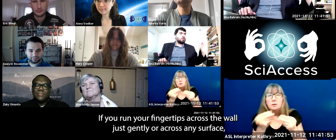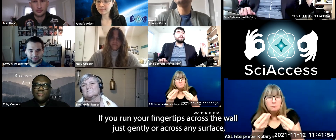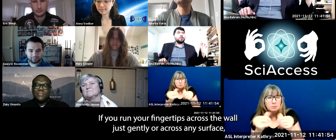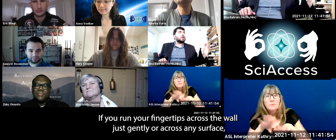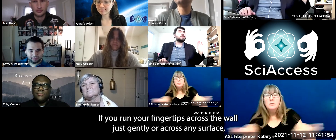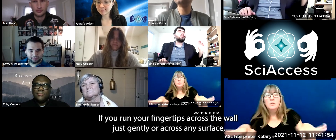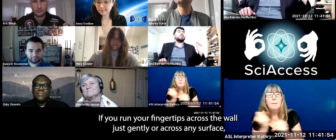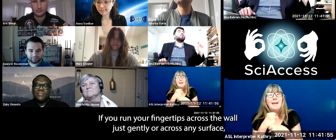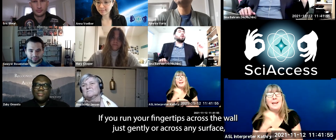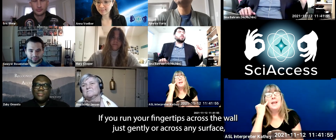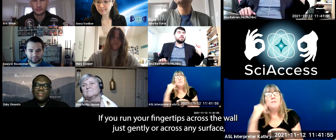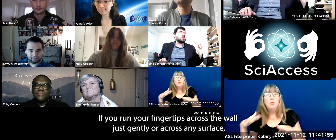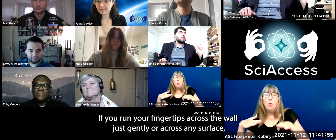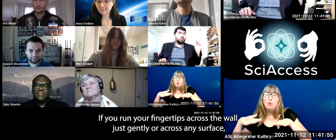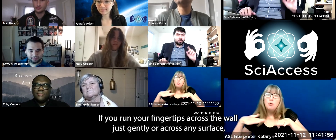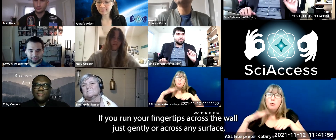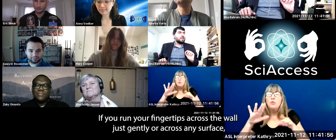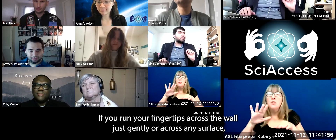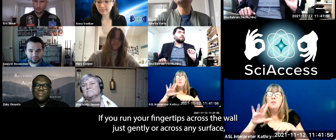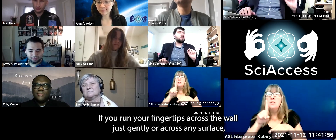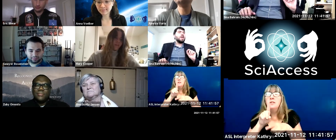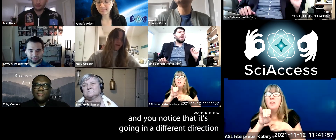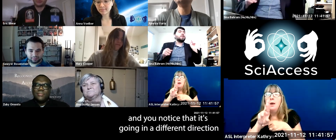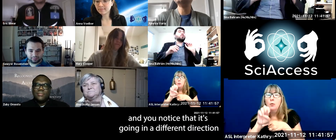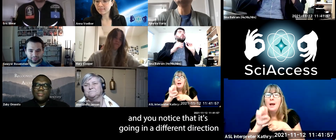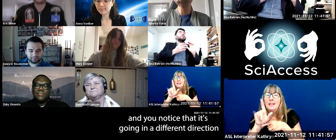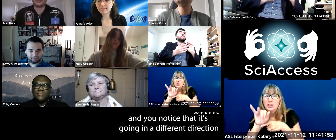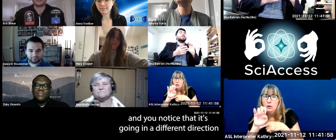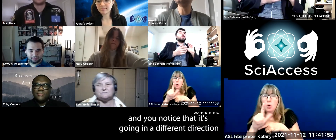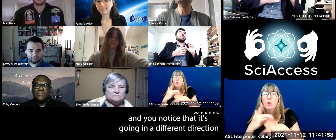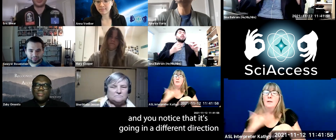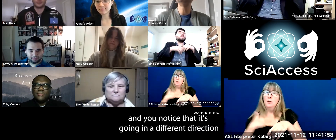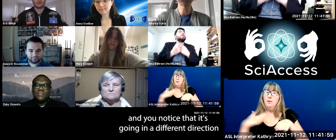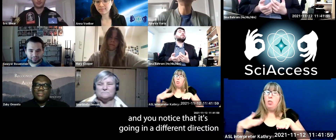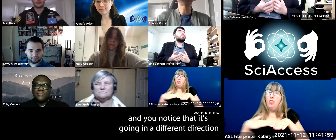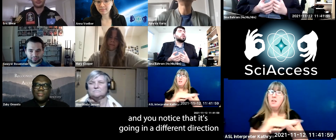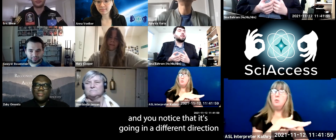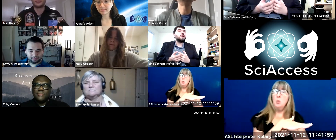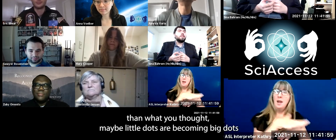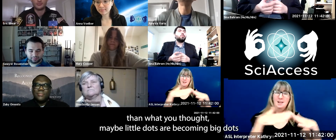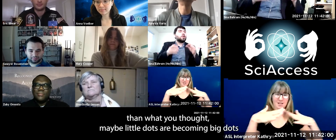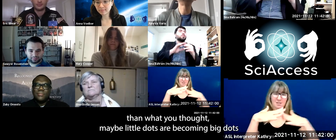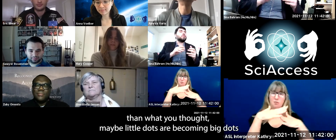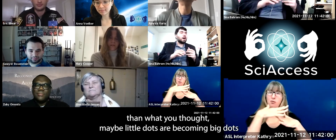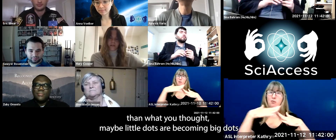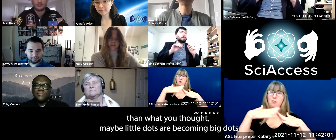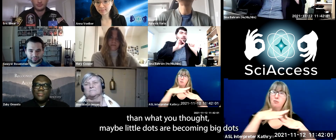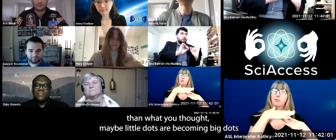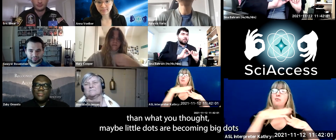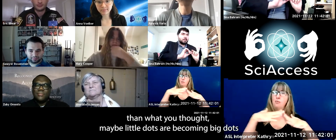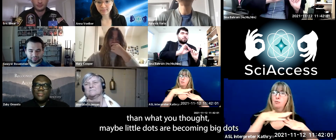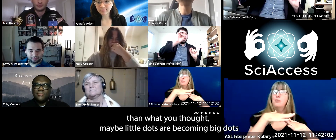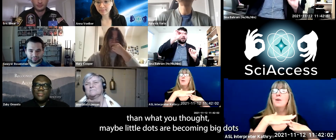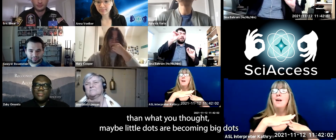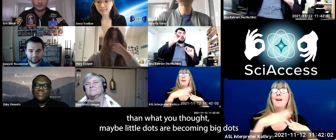you run your fingertips across the wall just gently or across any surface and you notice that it's going in a different direction than what you thought, maybe